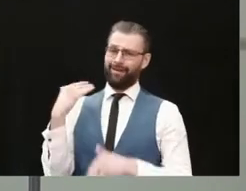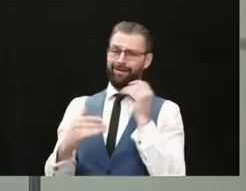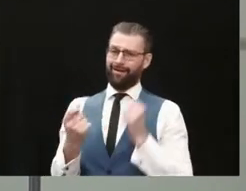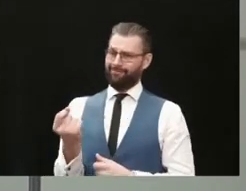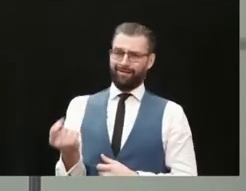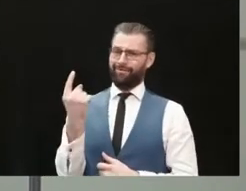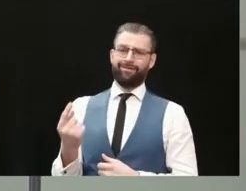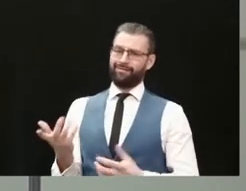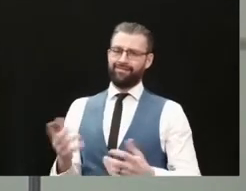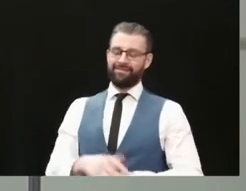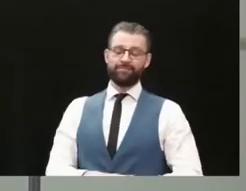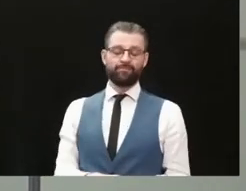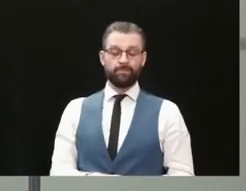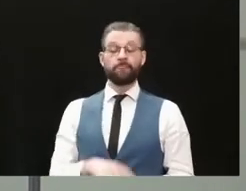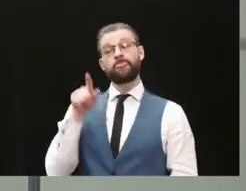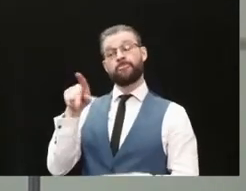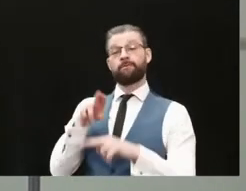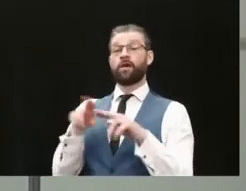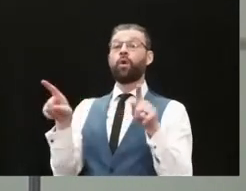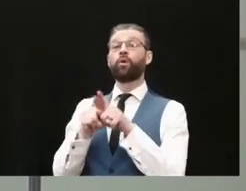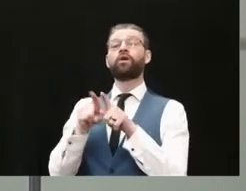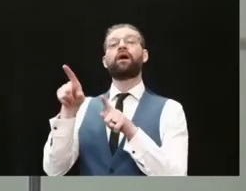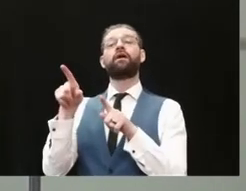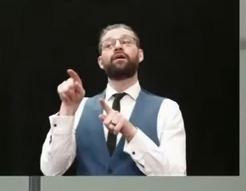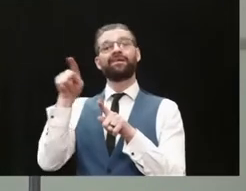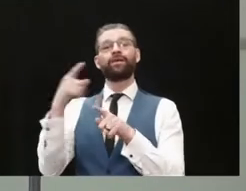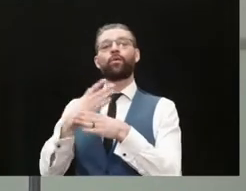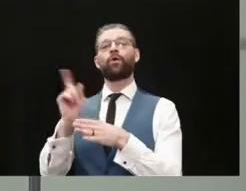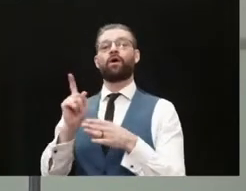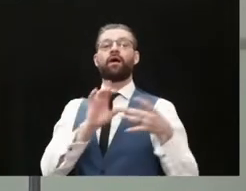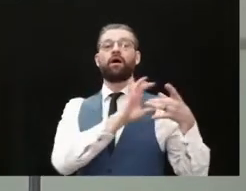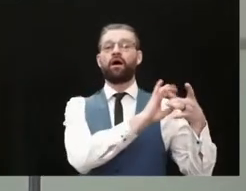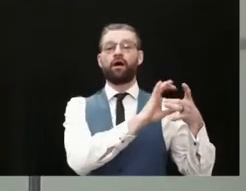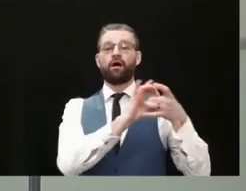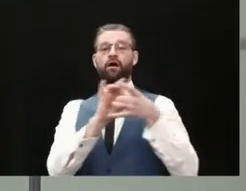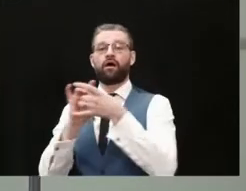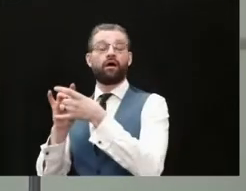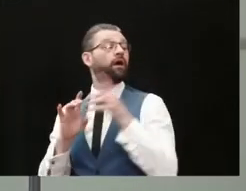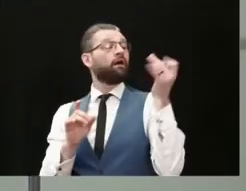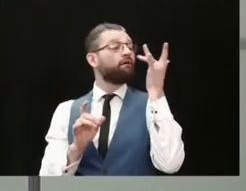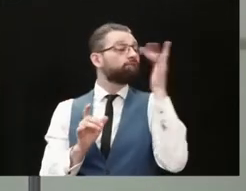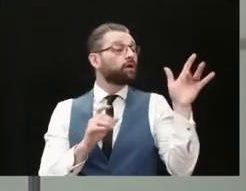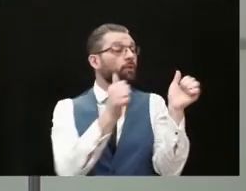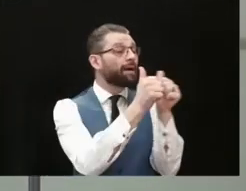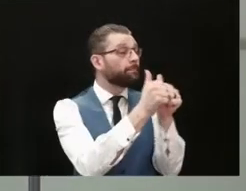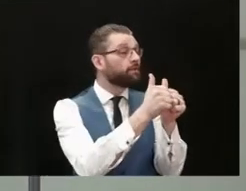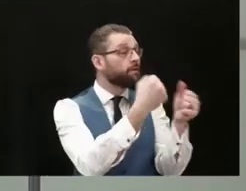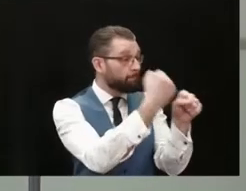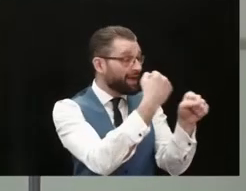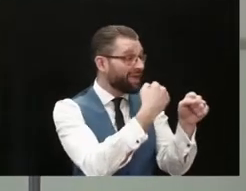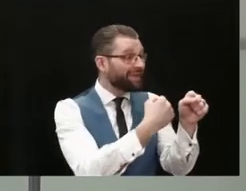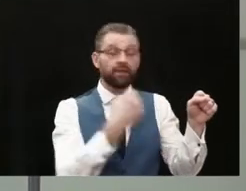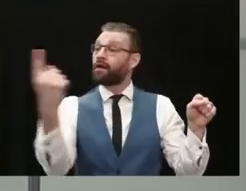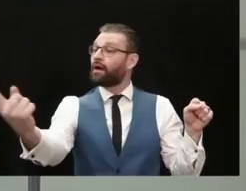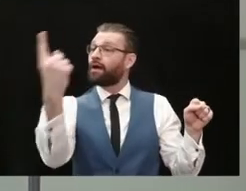often indeed. He also was a link in a chain that people who had false papers made for them would come to his